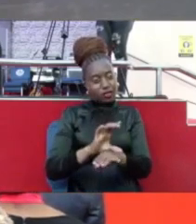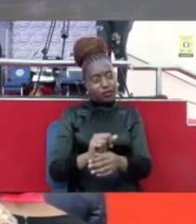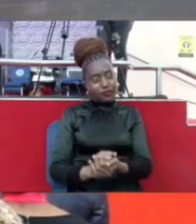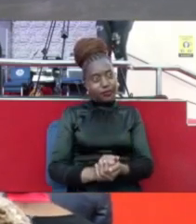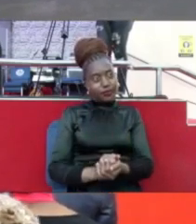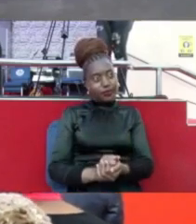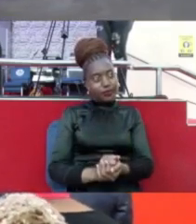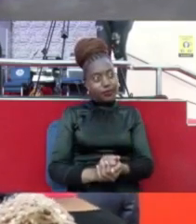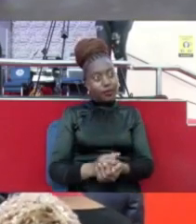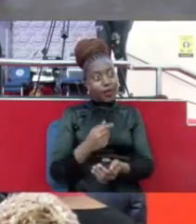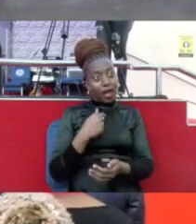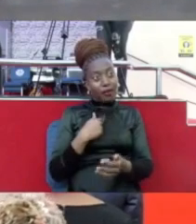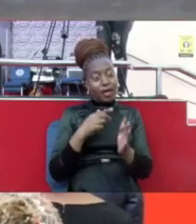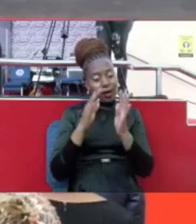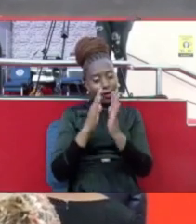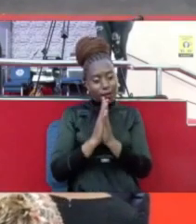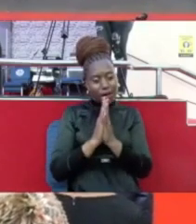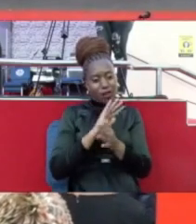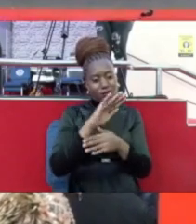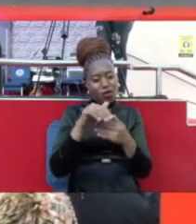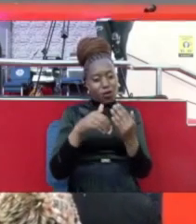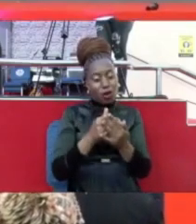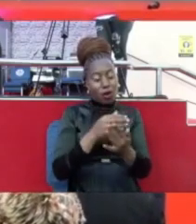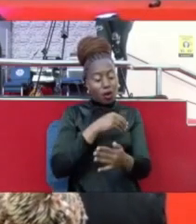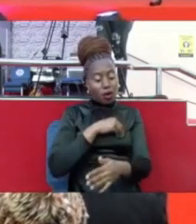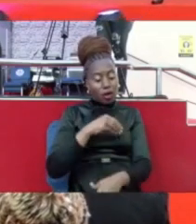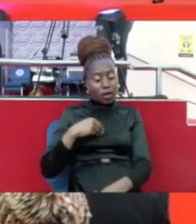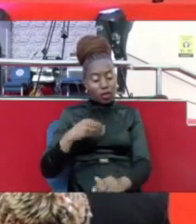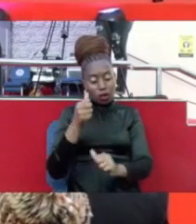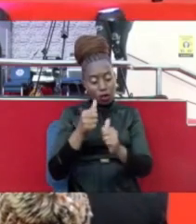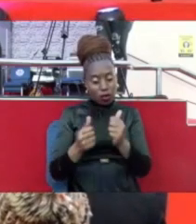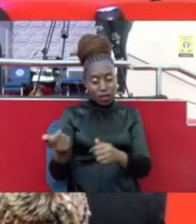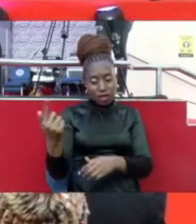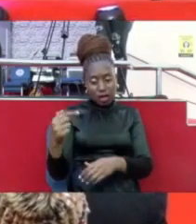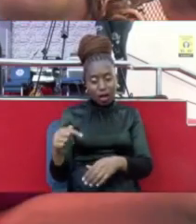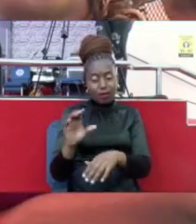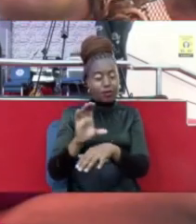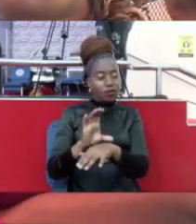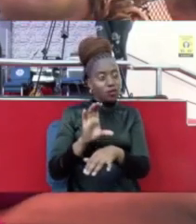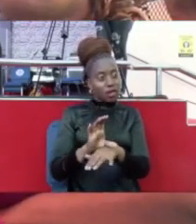And I'm going to pray that for every soul that comes to this church,